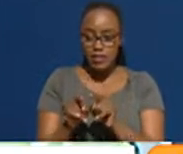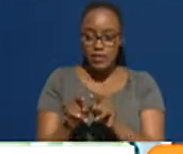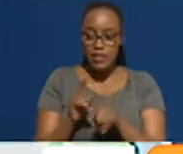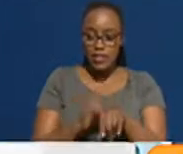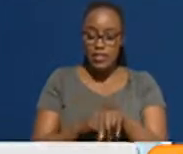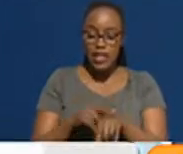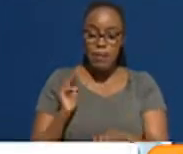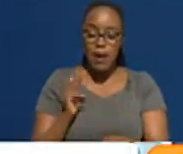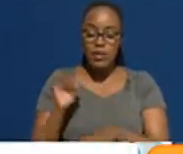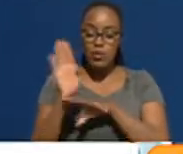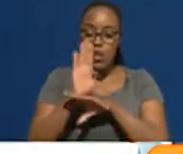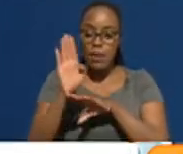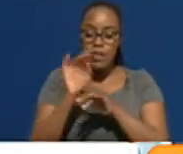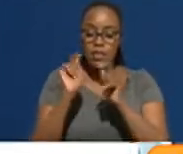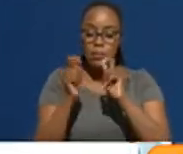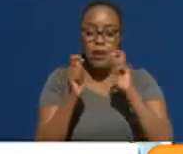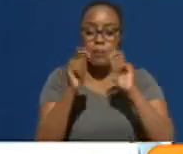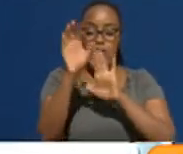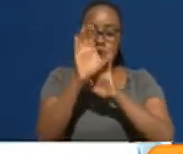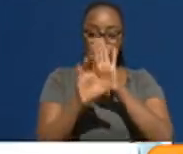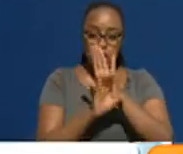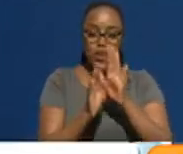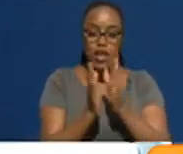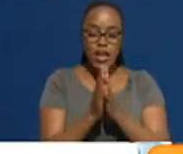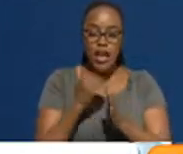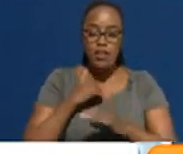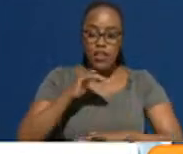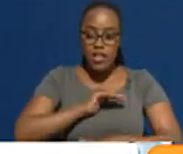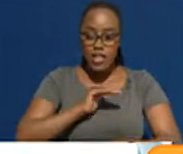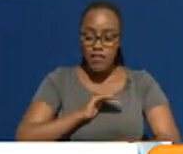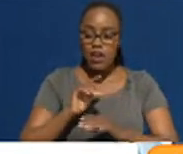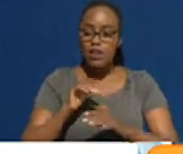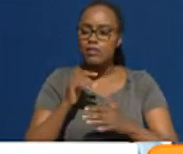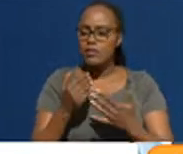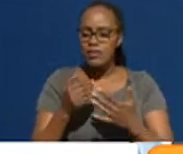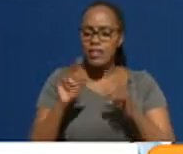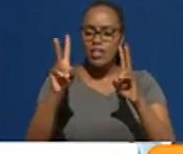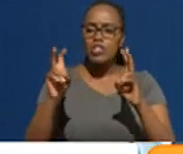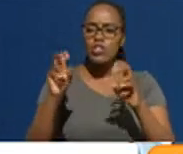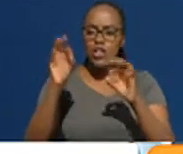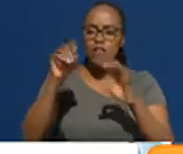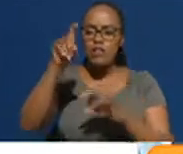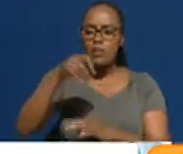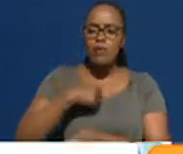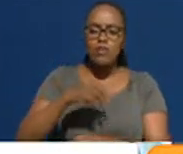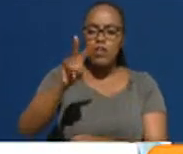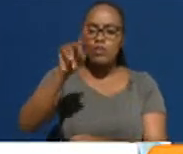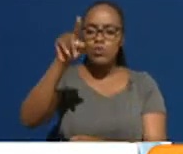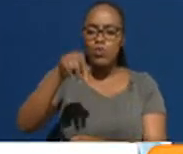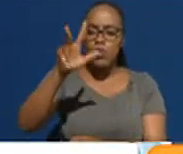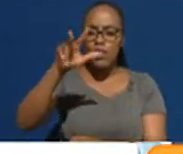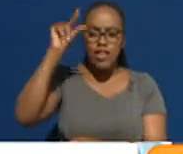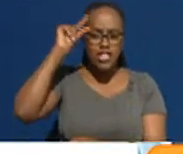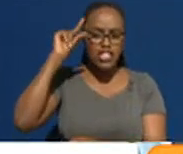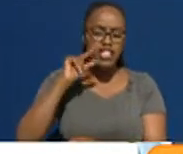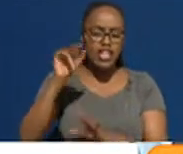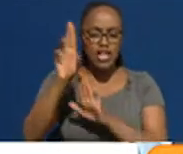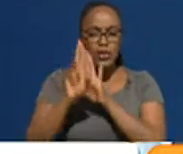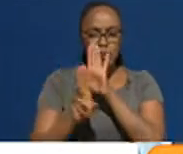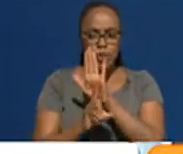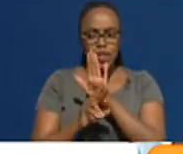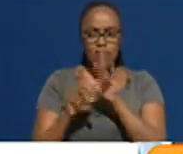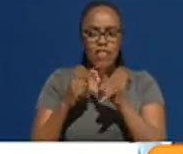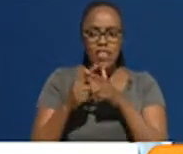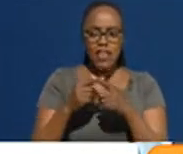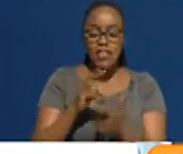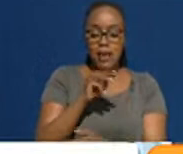While we were busy amending the constitution and there was quorum, when it became to the question as to whether we should have two-thirds gender rule, the